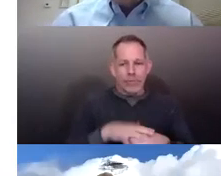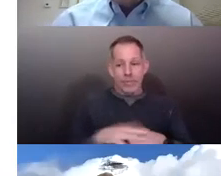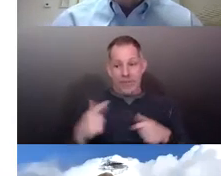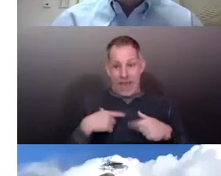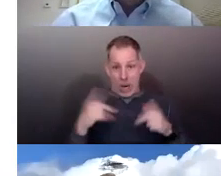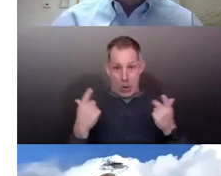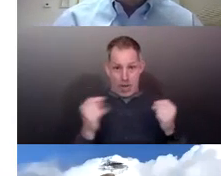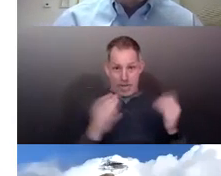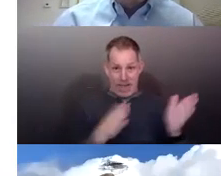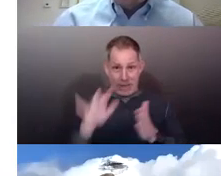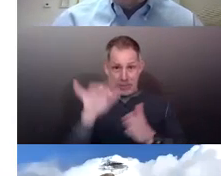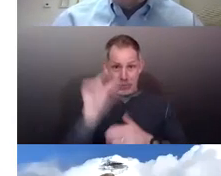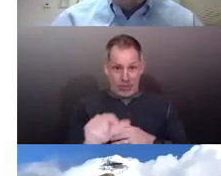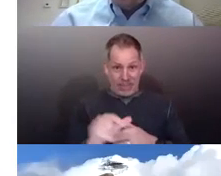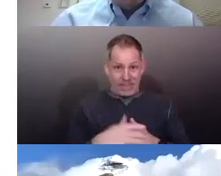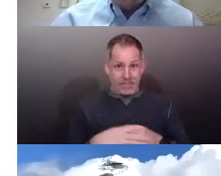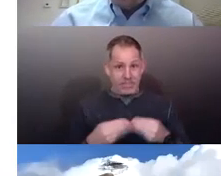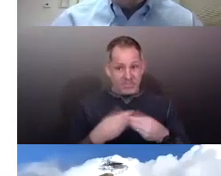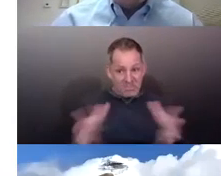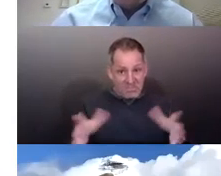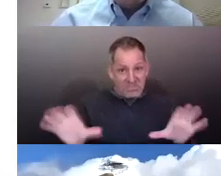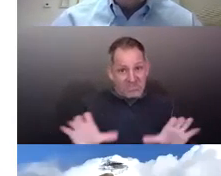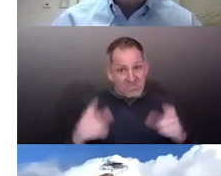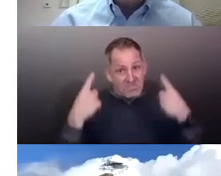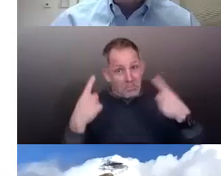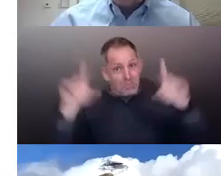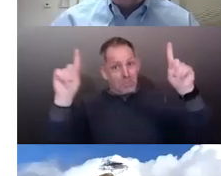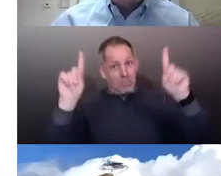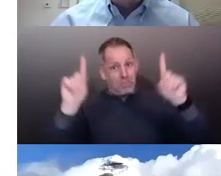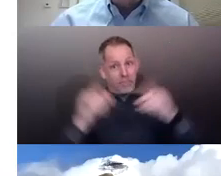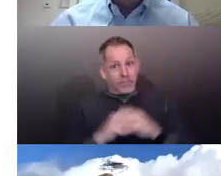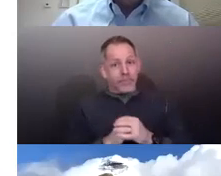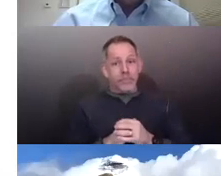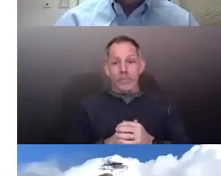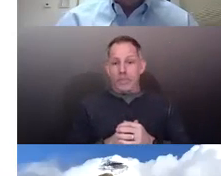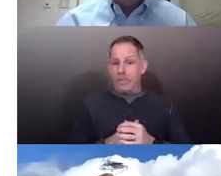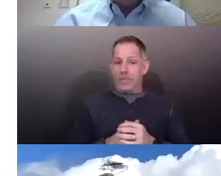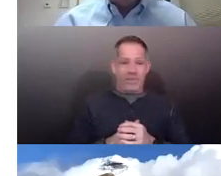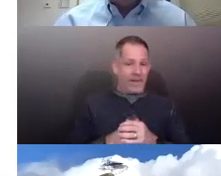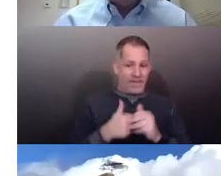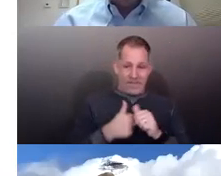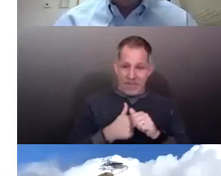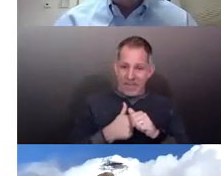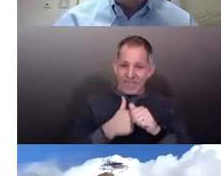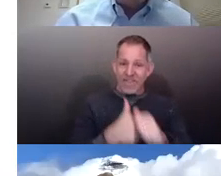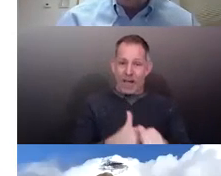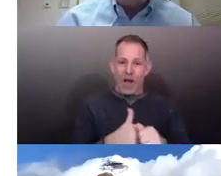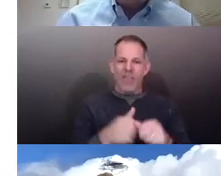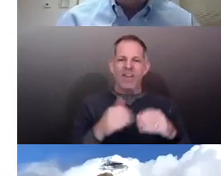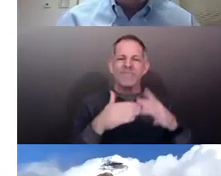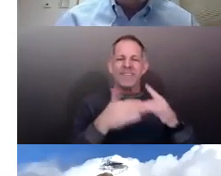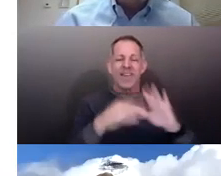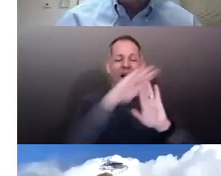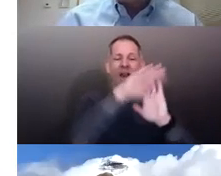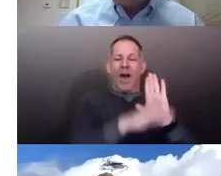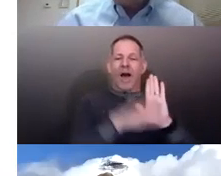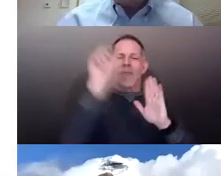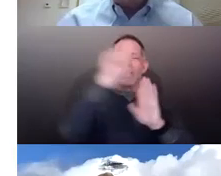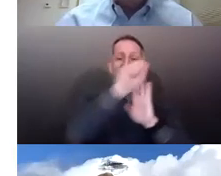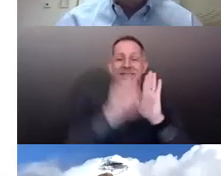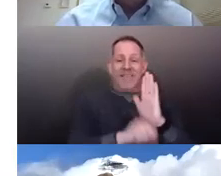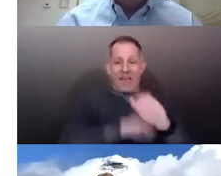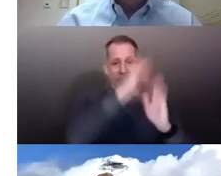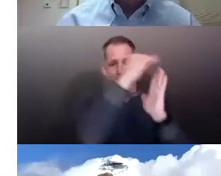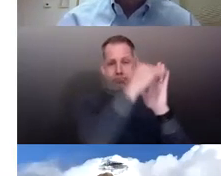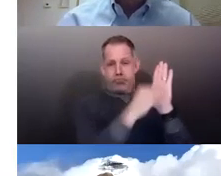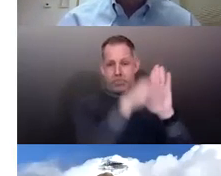it well, following the guidance and leadership of the state, and to avoid venue shopping or frustration